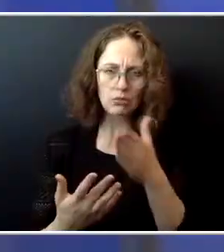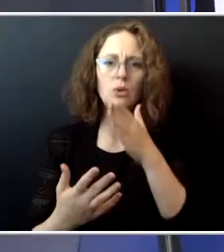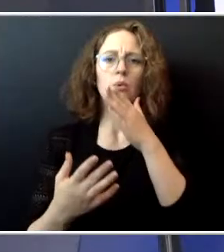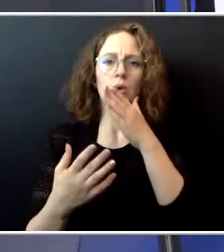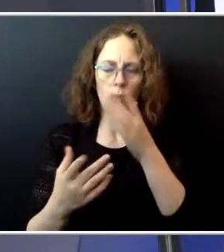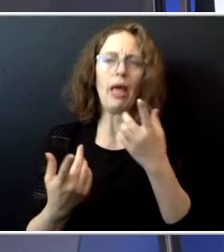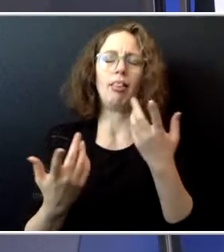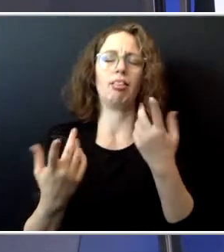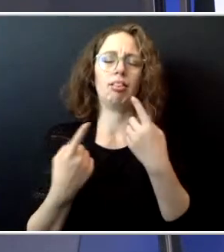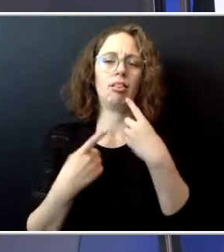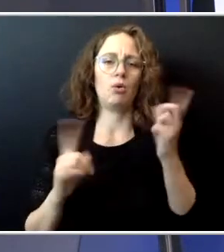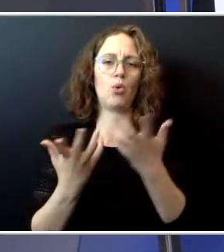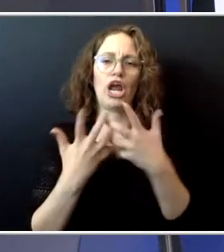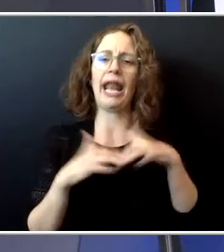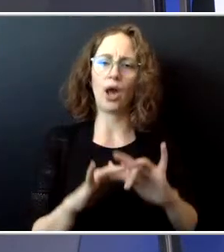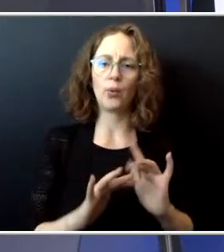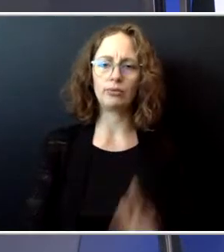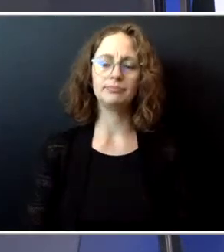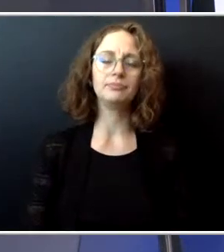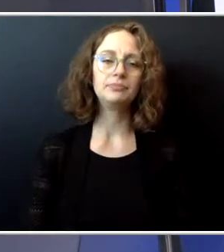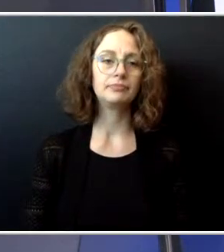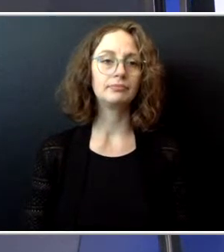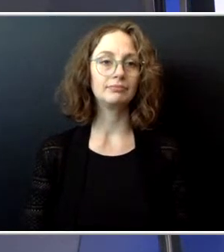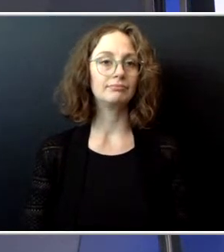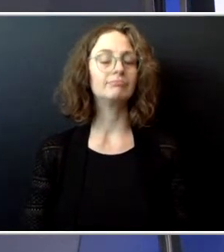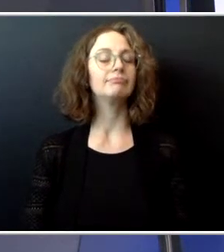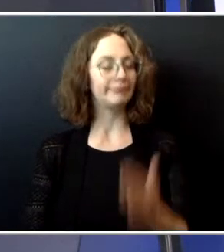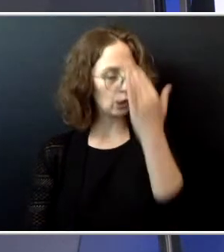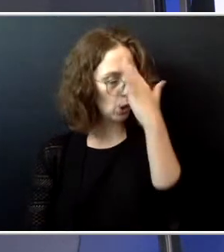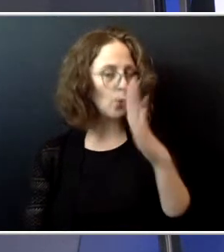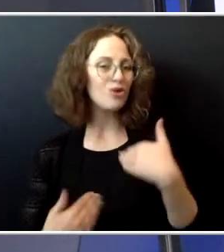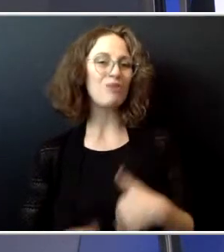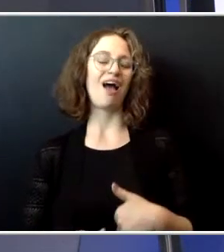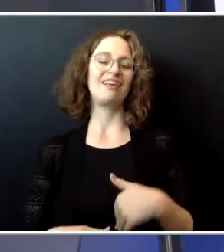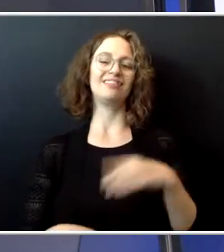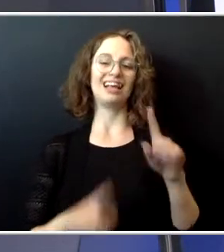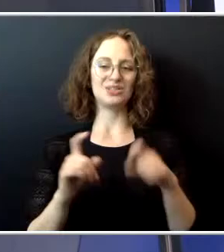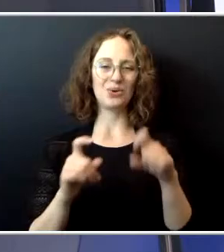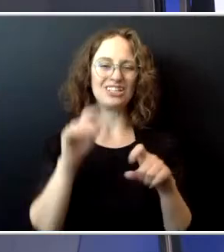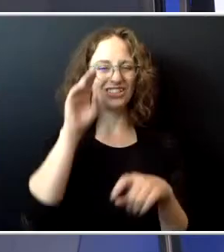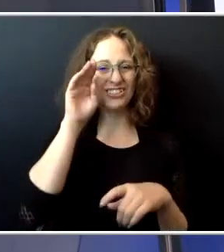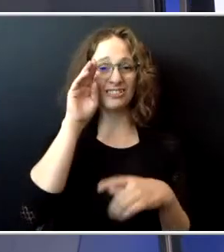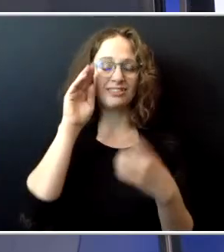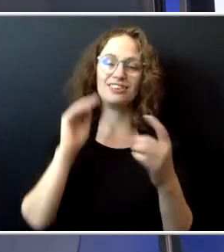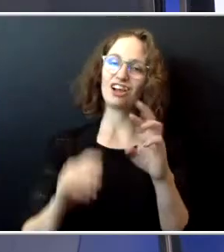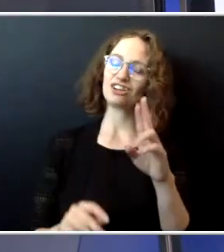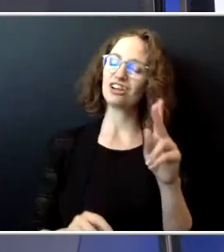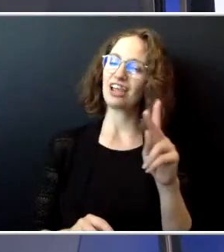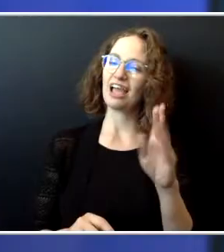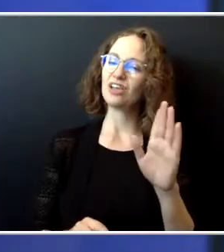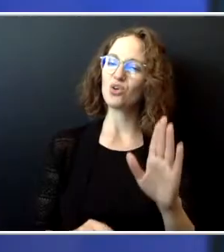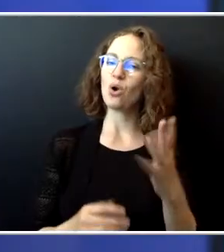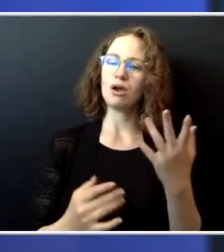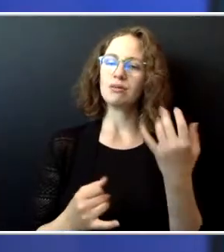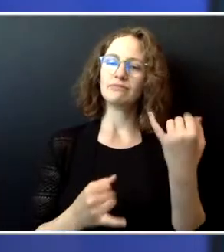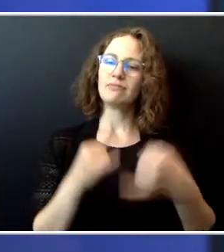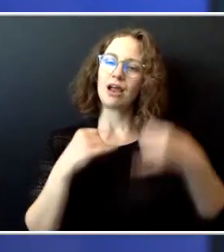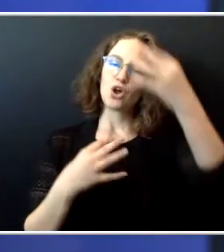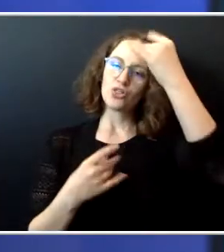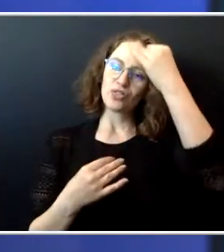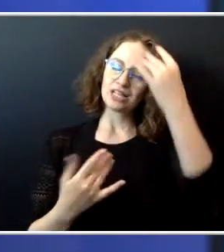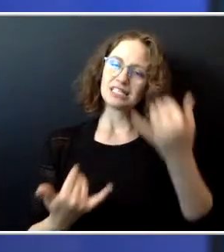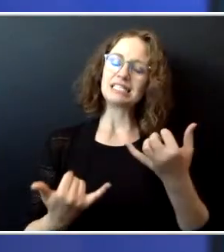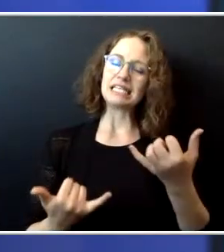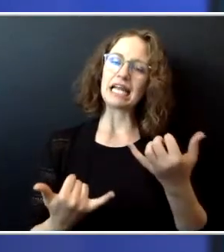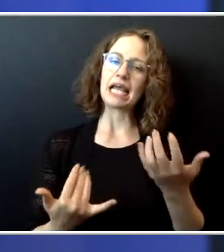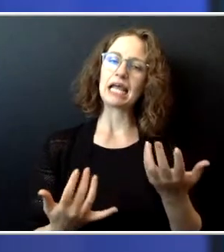Ask questions, know your body. Dr. Conchanasorn, what do you want people to know? What's the big takeaway from our chat? I probably would say,